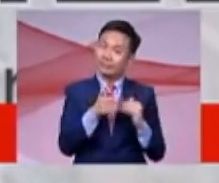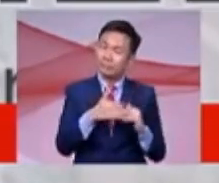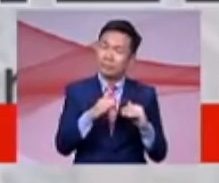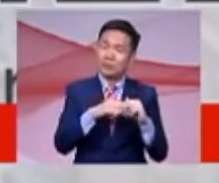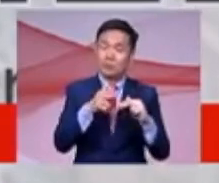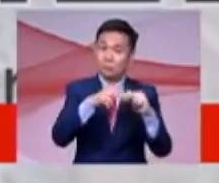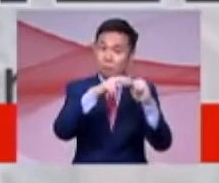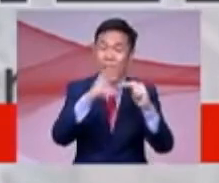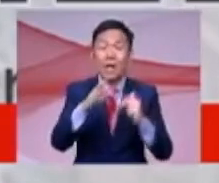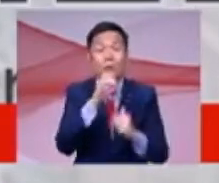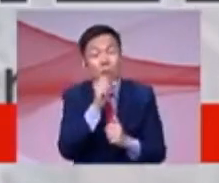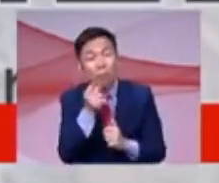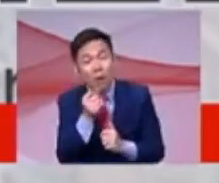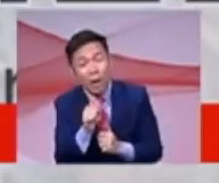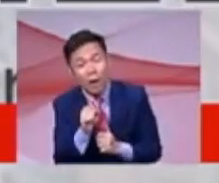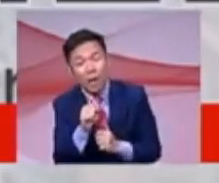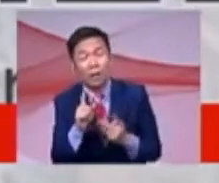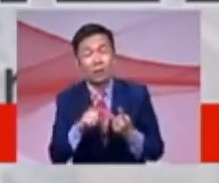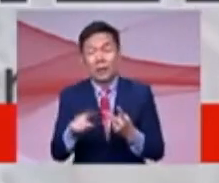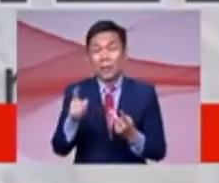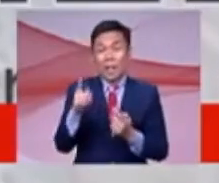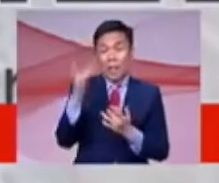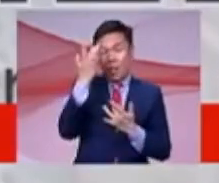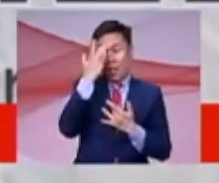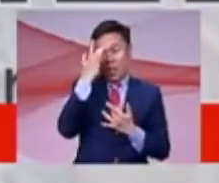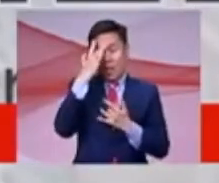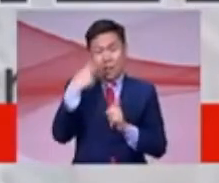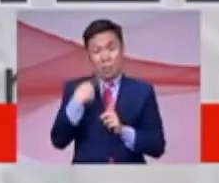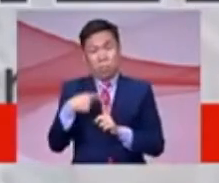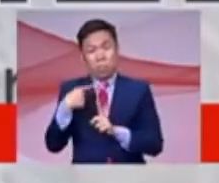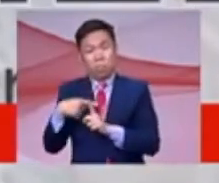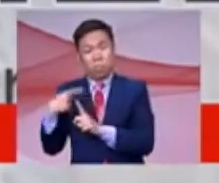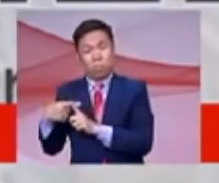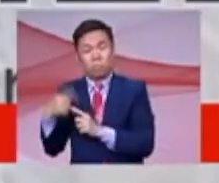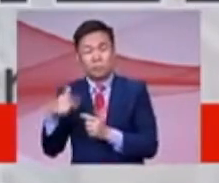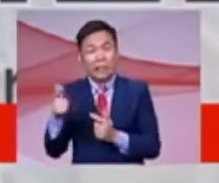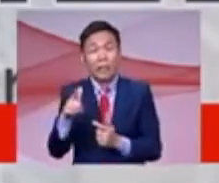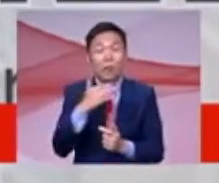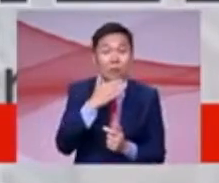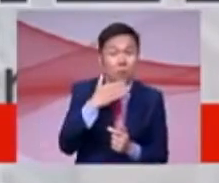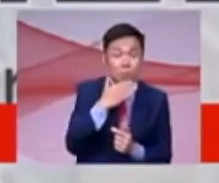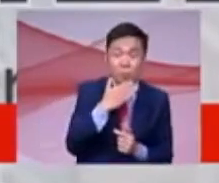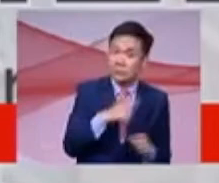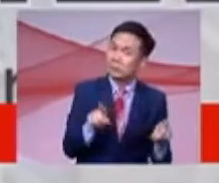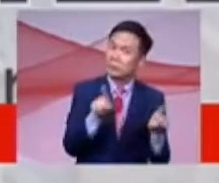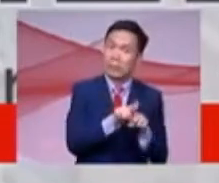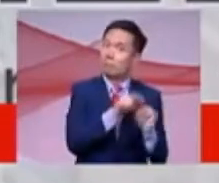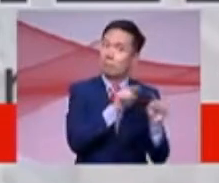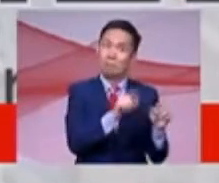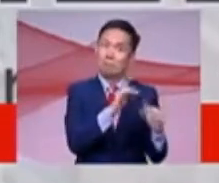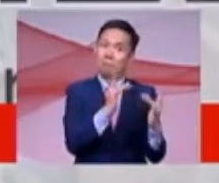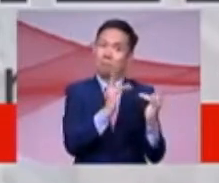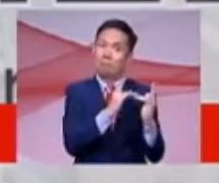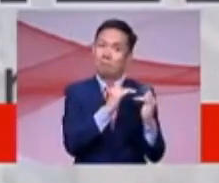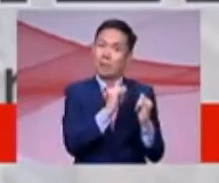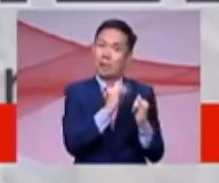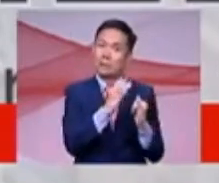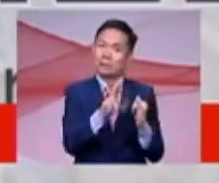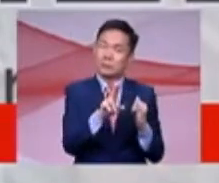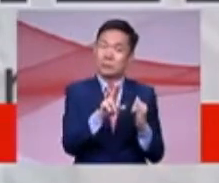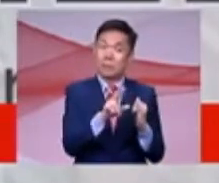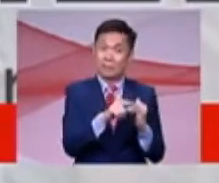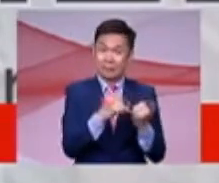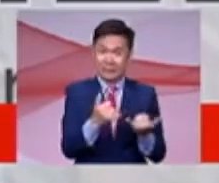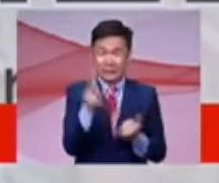elderly, those who have comorbid that use our ICU, the younger population is also using the ICU. And the severity